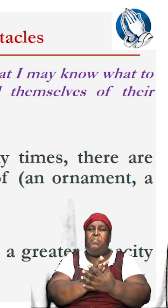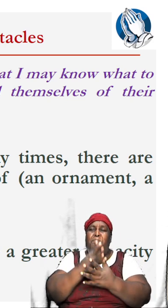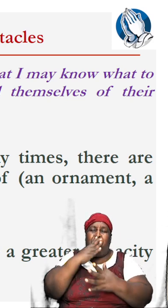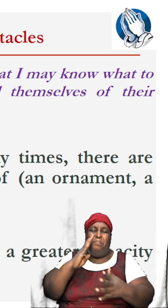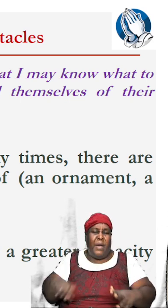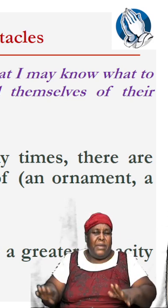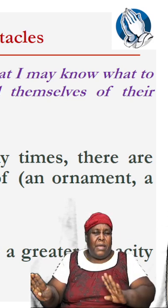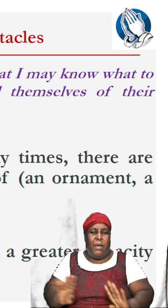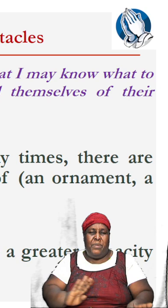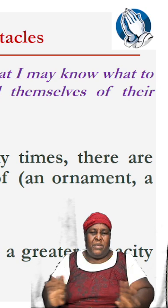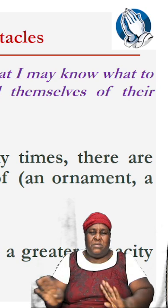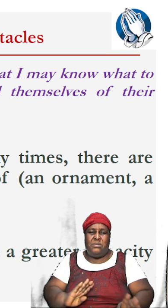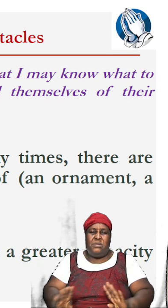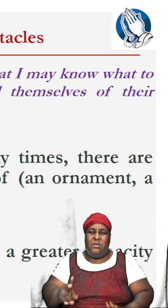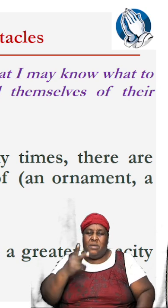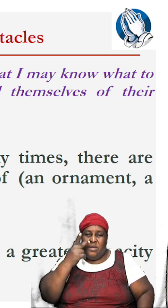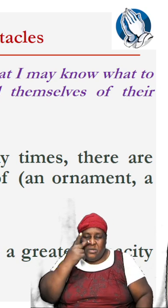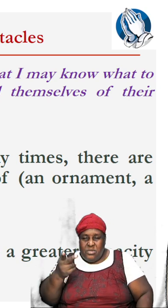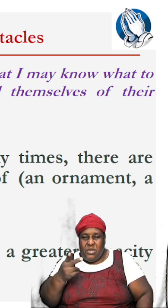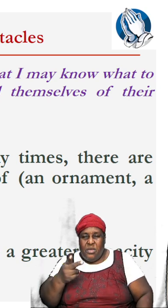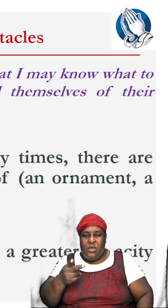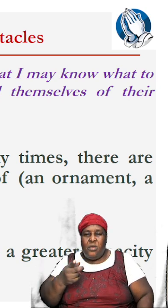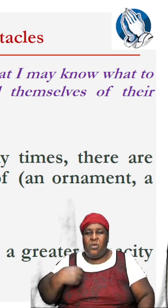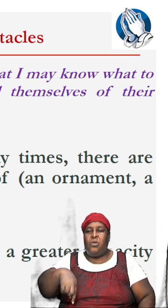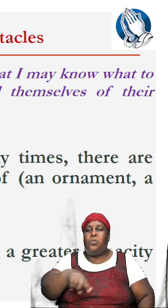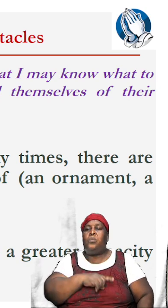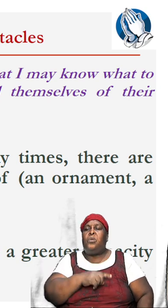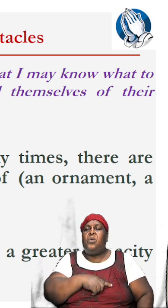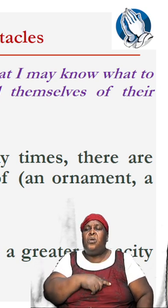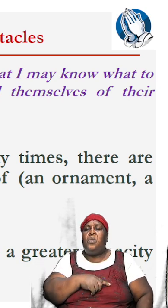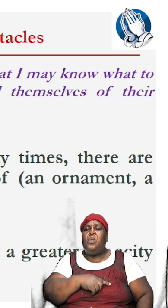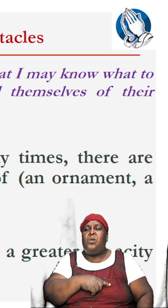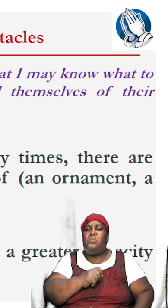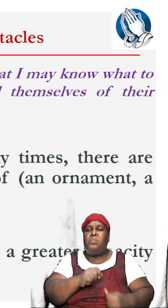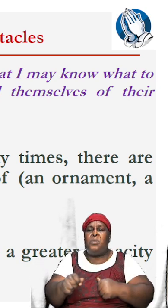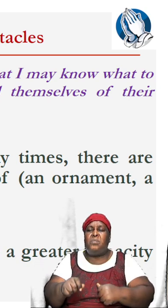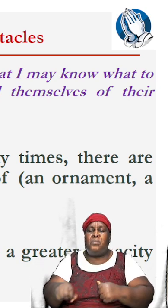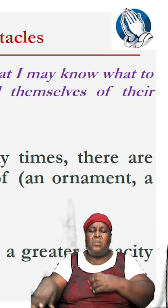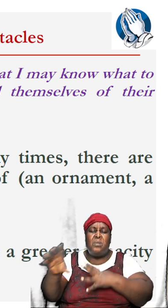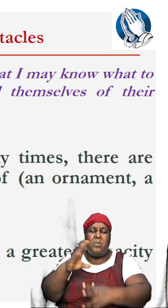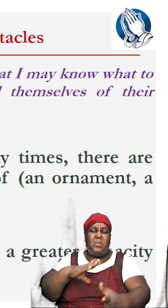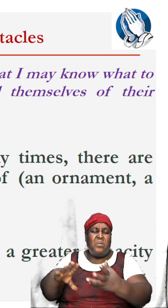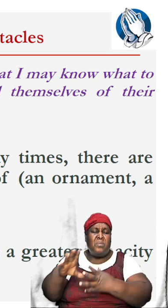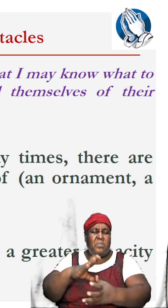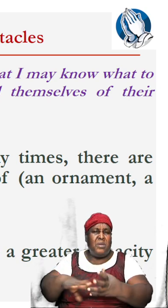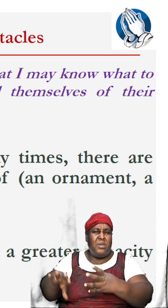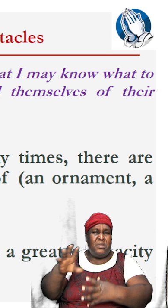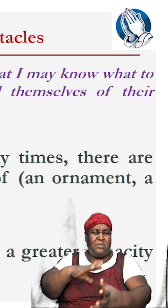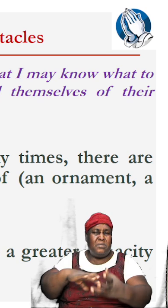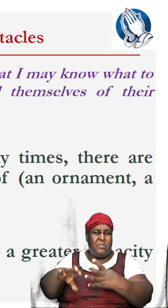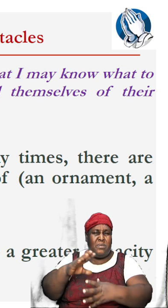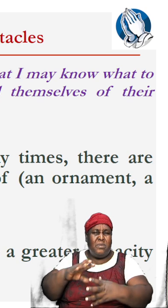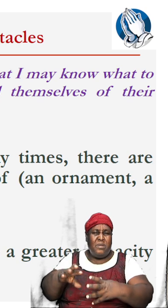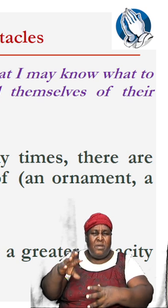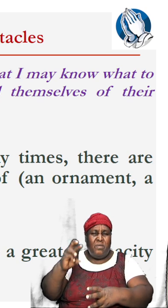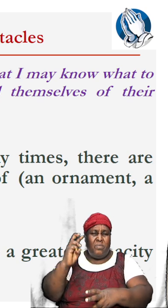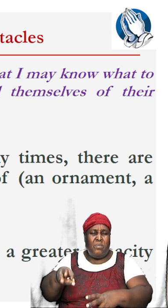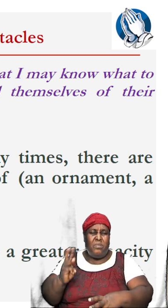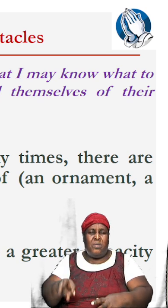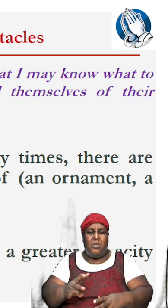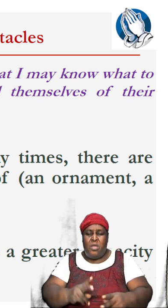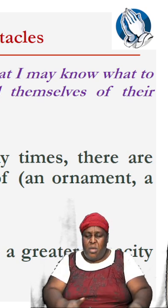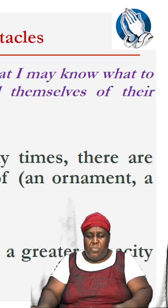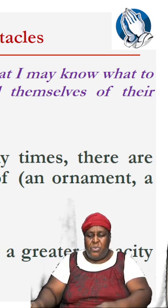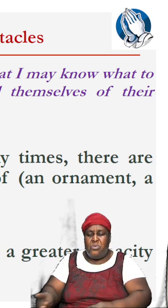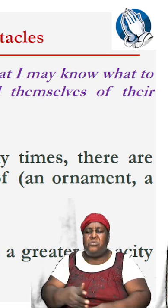wherefore, seeing we are also compassed about with so great a cloud of witness, let us lay